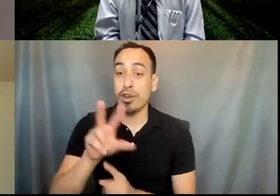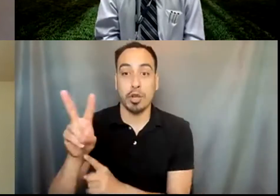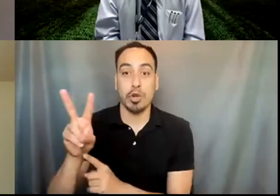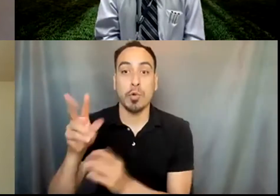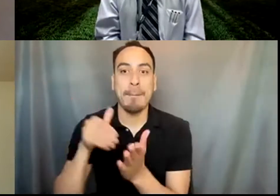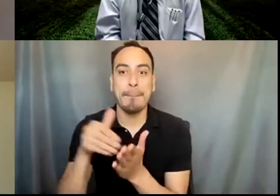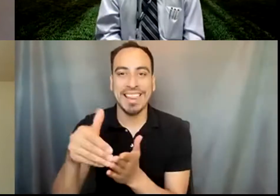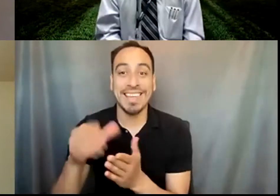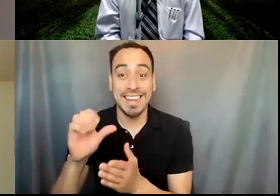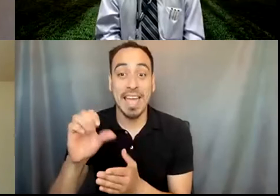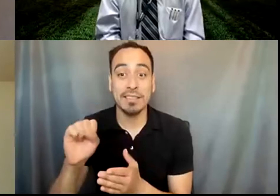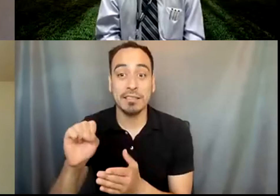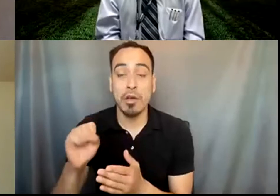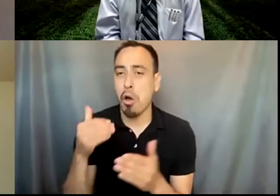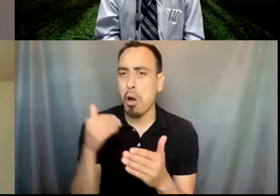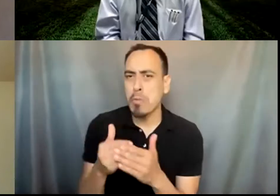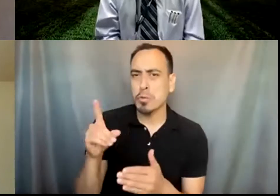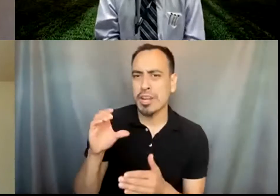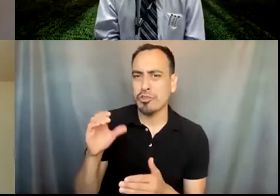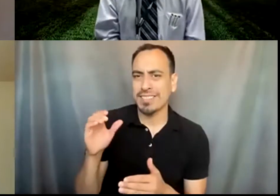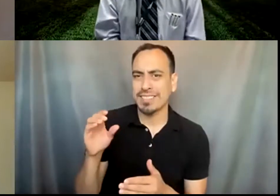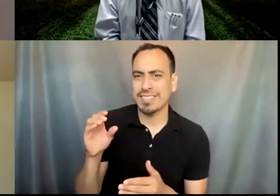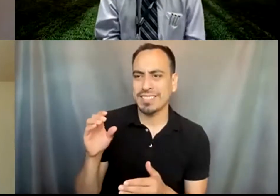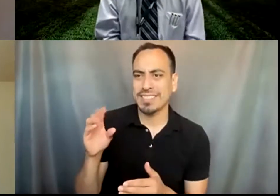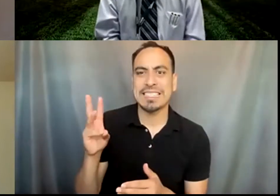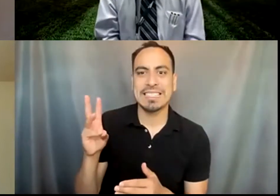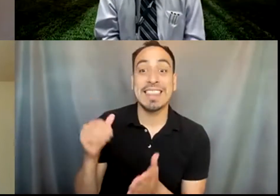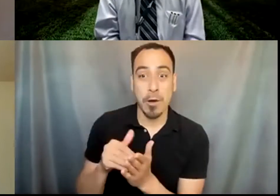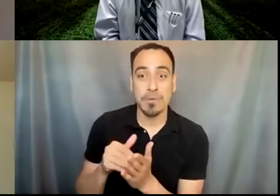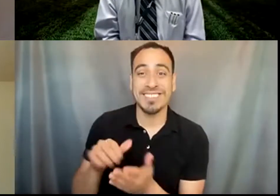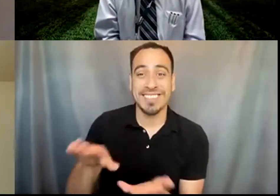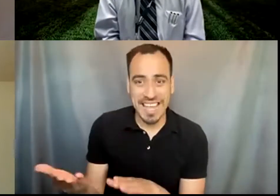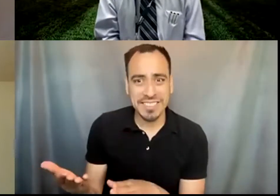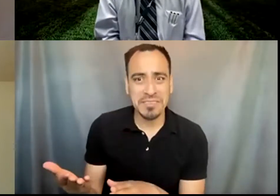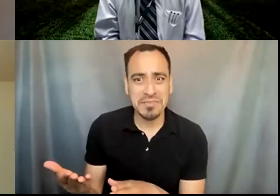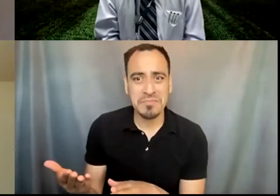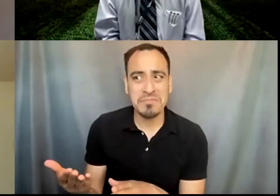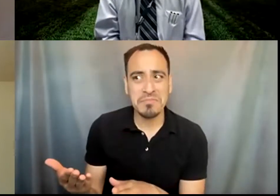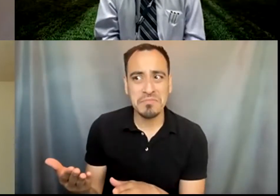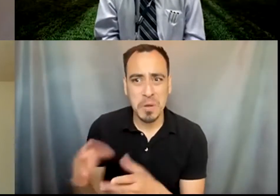almost 600,000 deaths associated with COVID-19. That